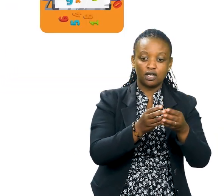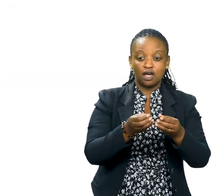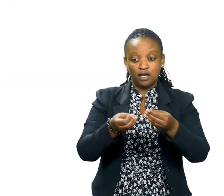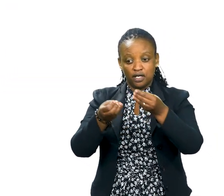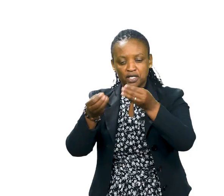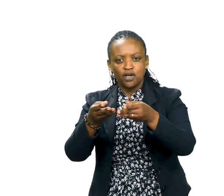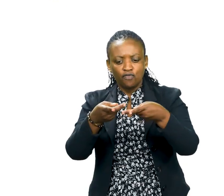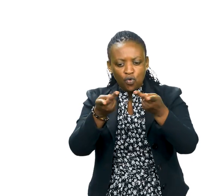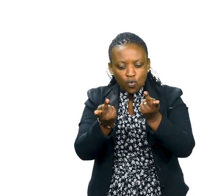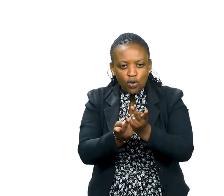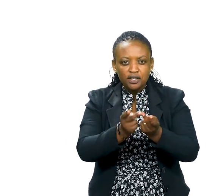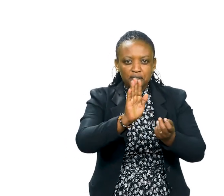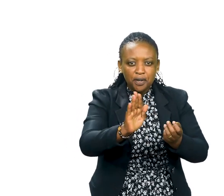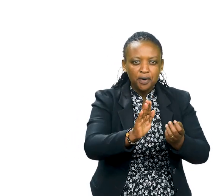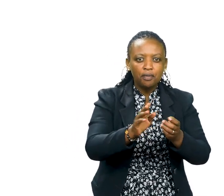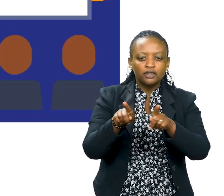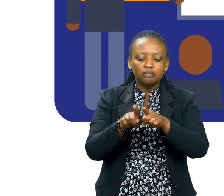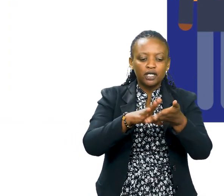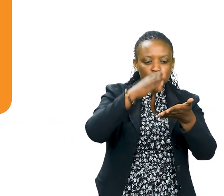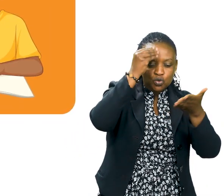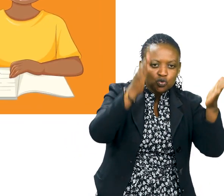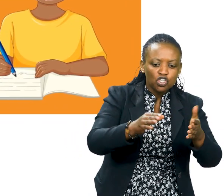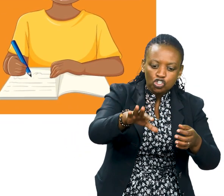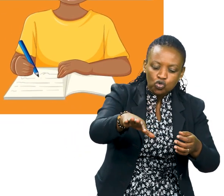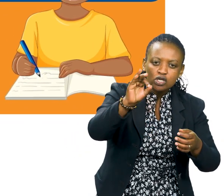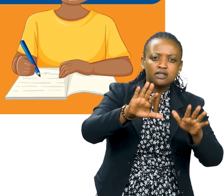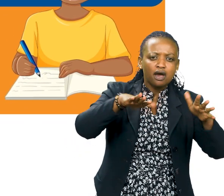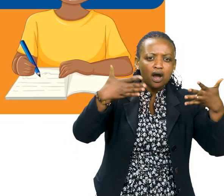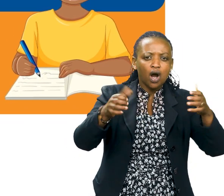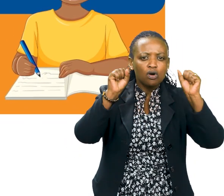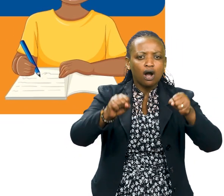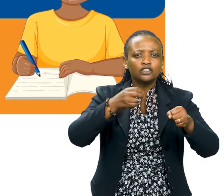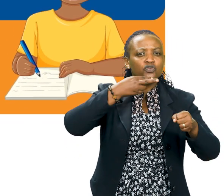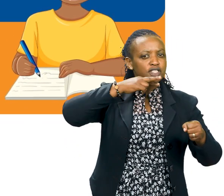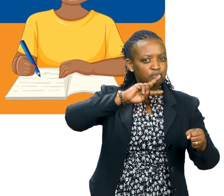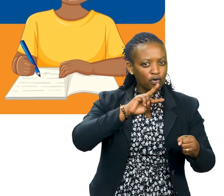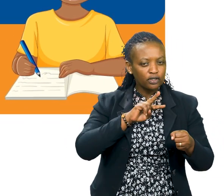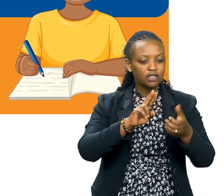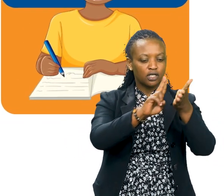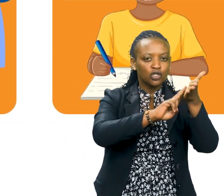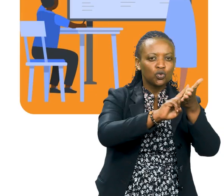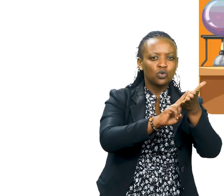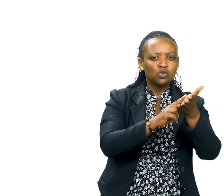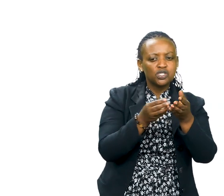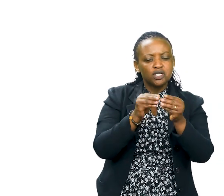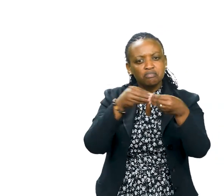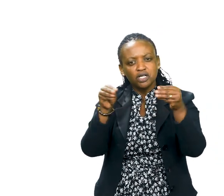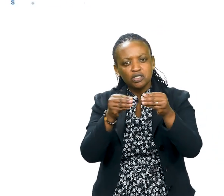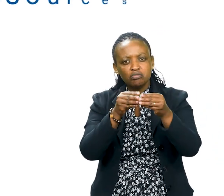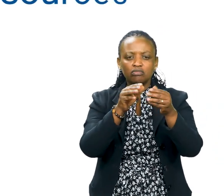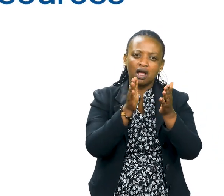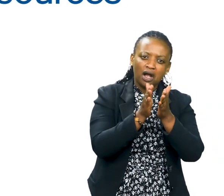methods, allow self-pacing, offer students a choice on how they respond, and